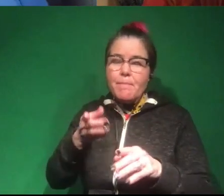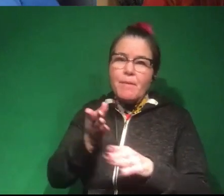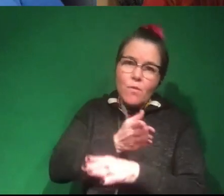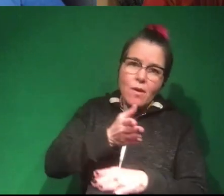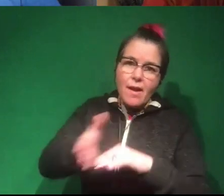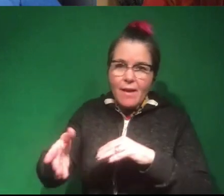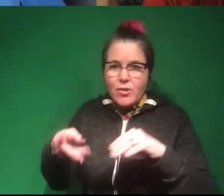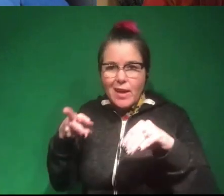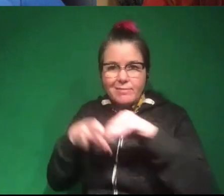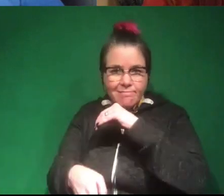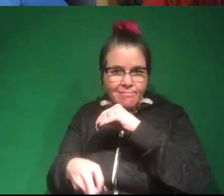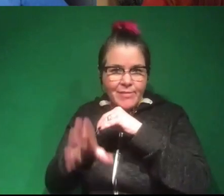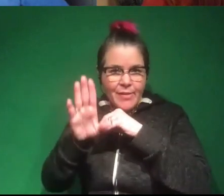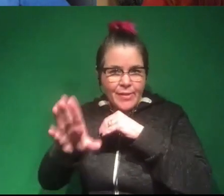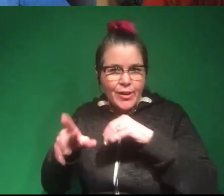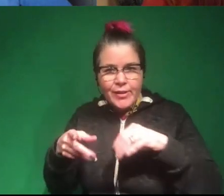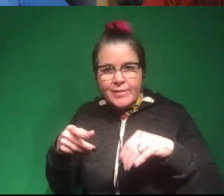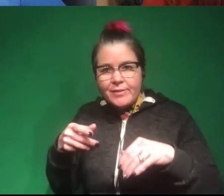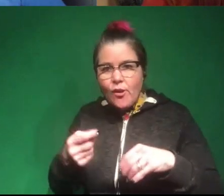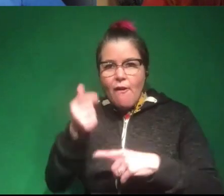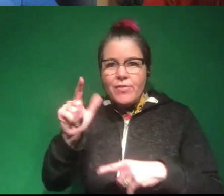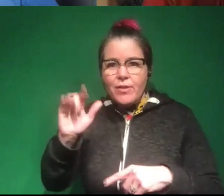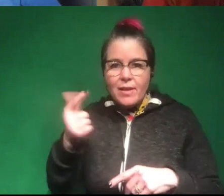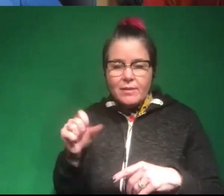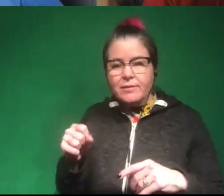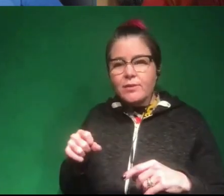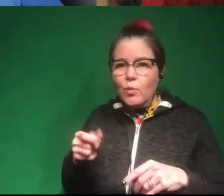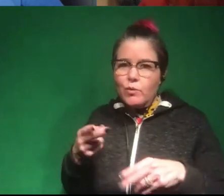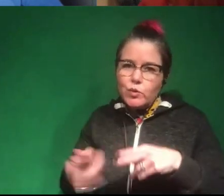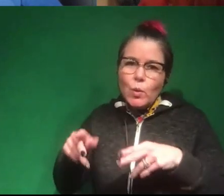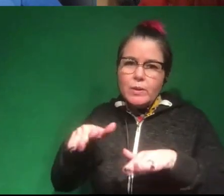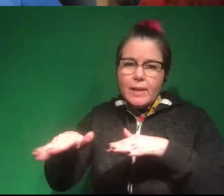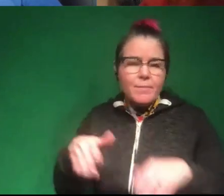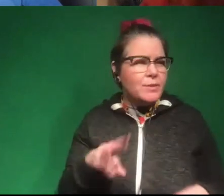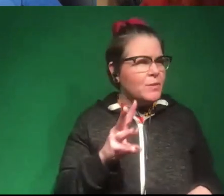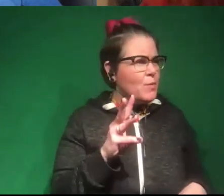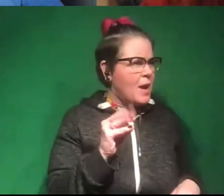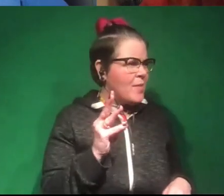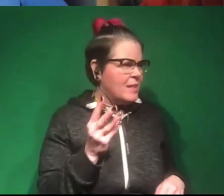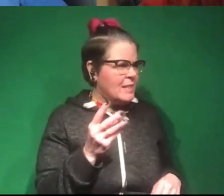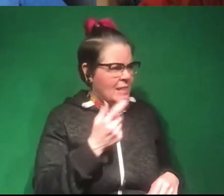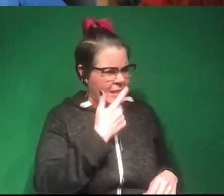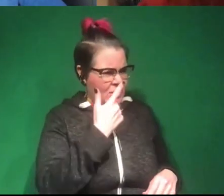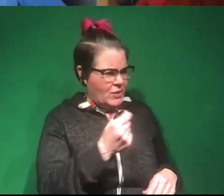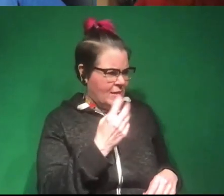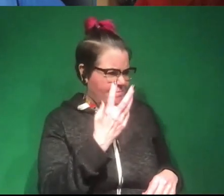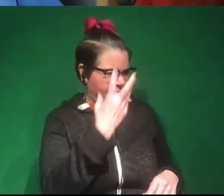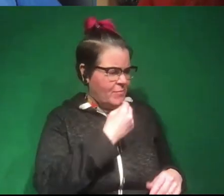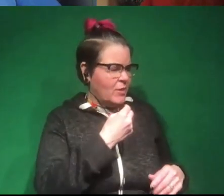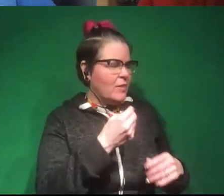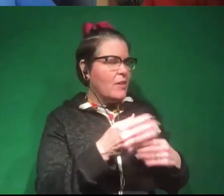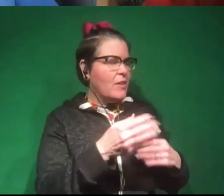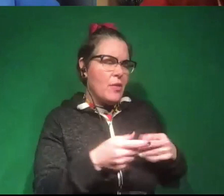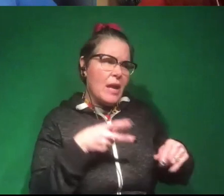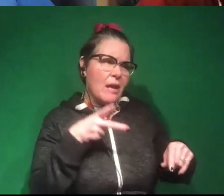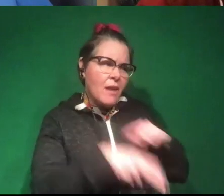their unfortunate procedure of cutting off their legs. Wow. That's quite an elegant experiment aside from like the mutilation of the ants, but that's